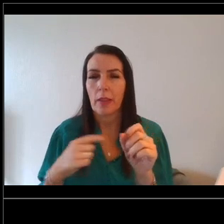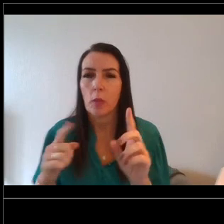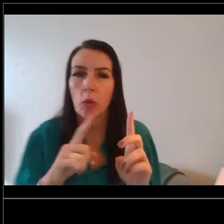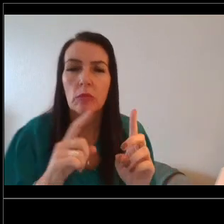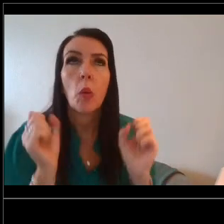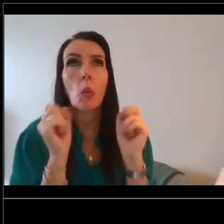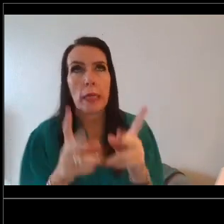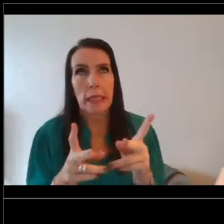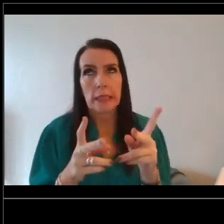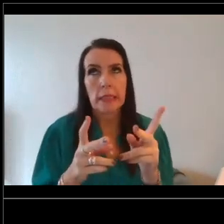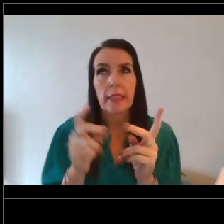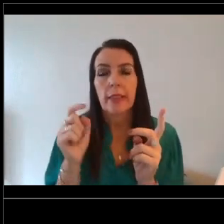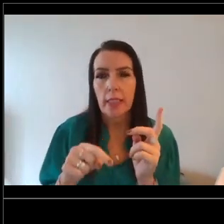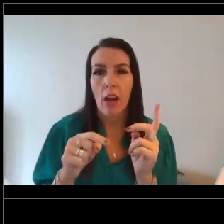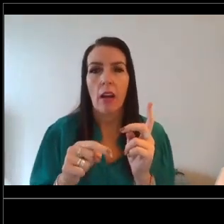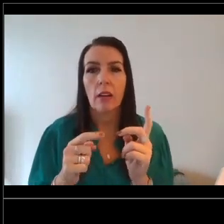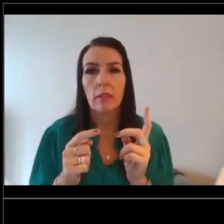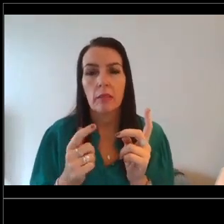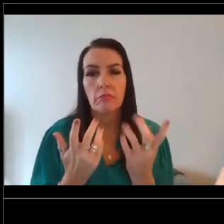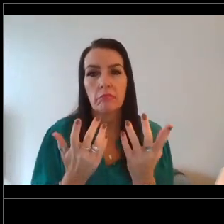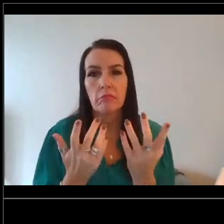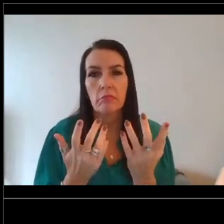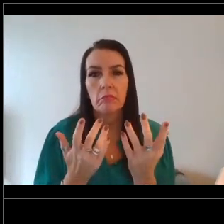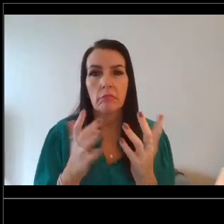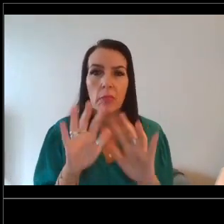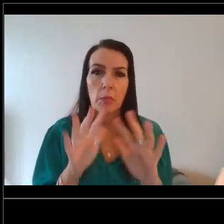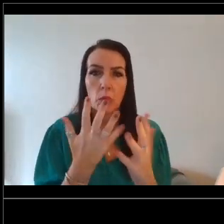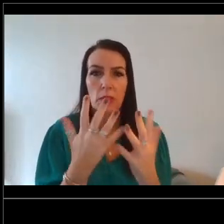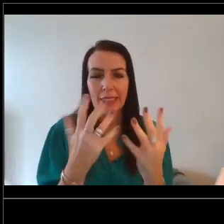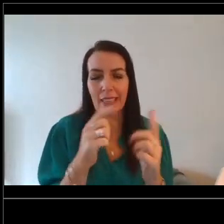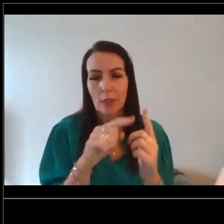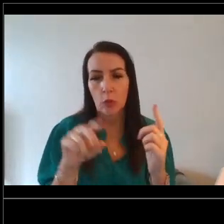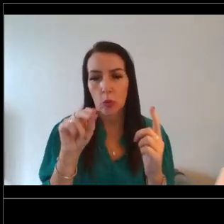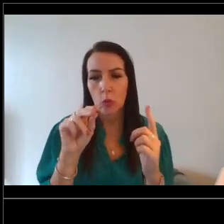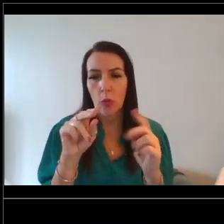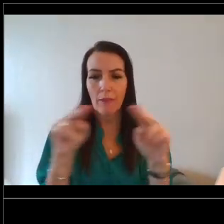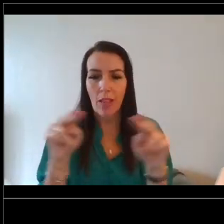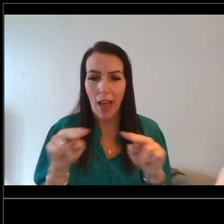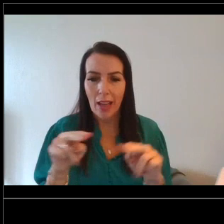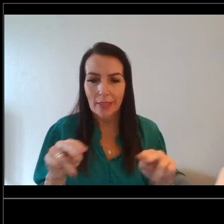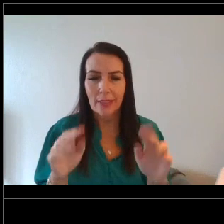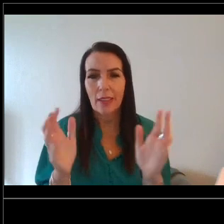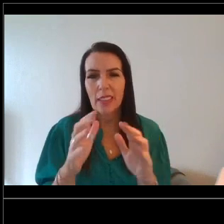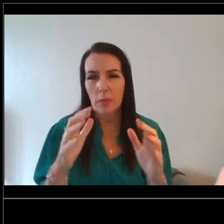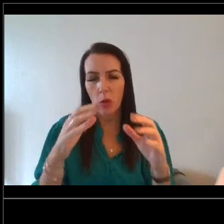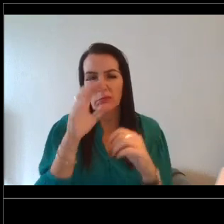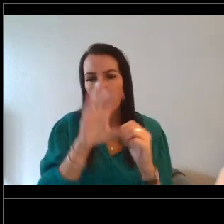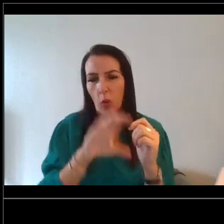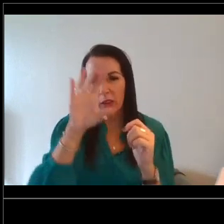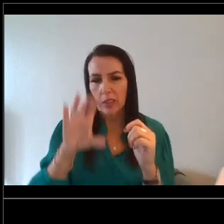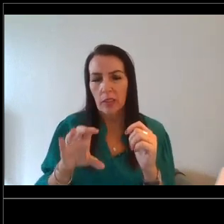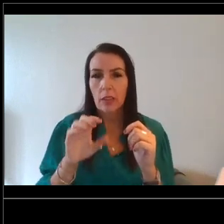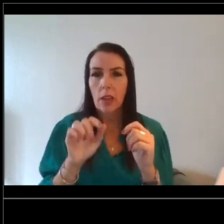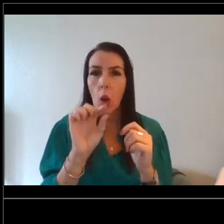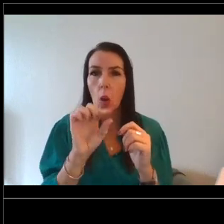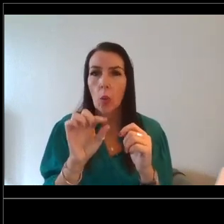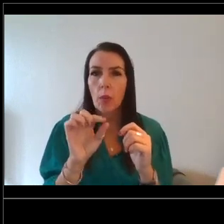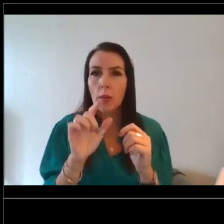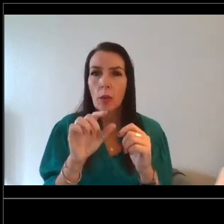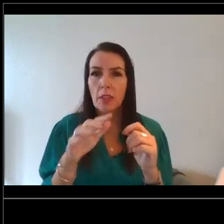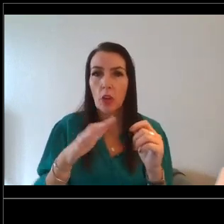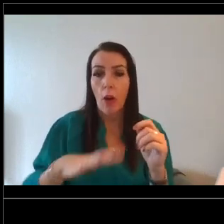okay, it was about 10, 12 flats that I was looking at, small block, and they had a bit of a footprint of